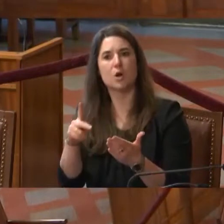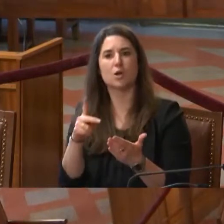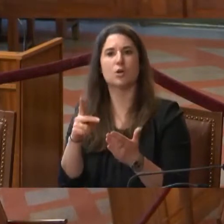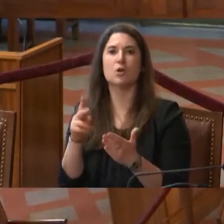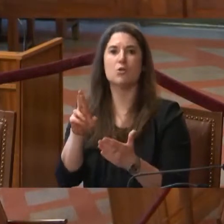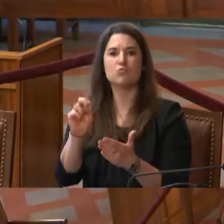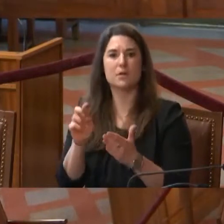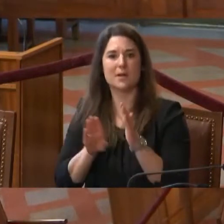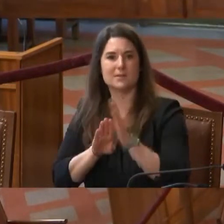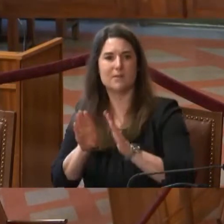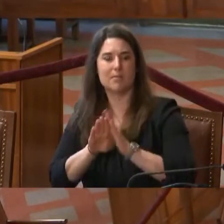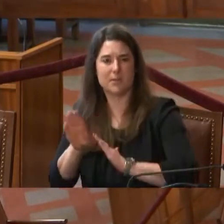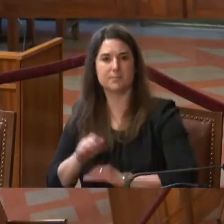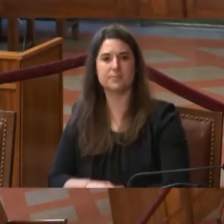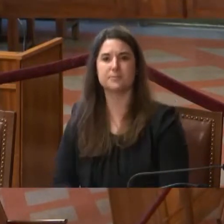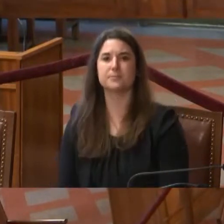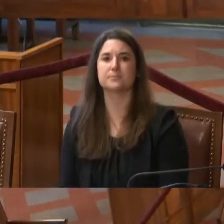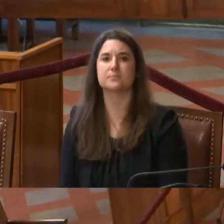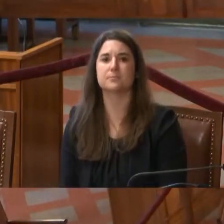redevelopment.